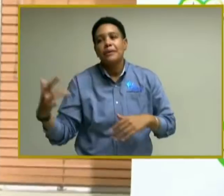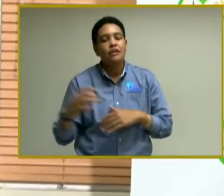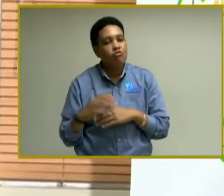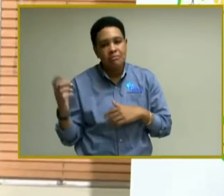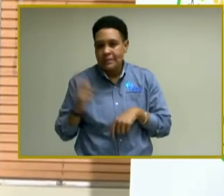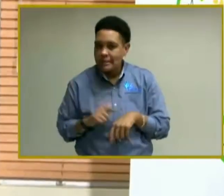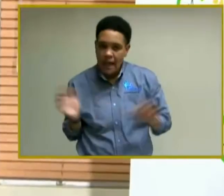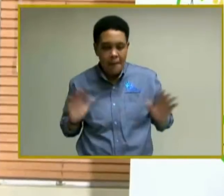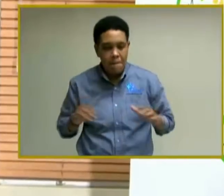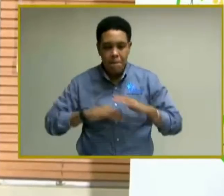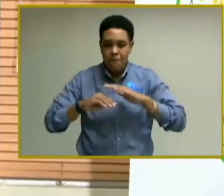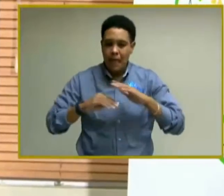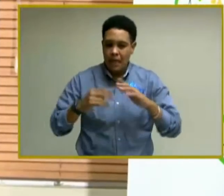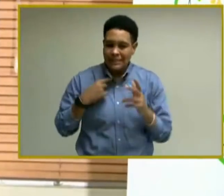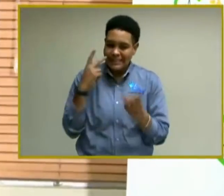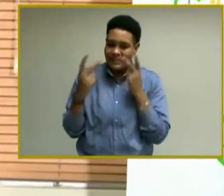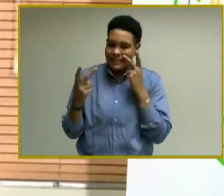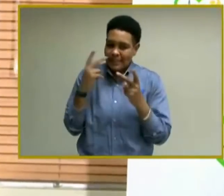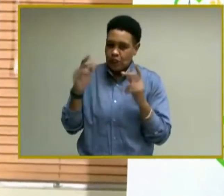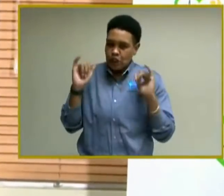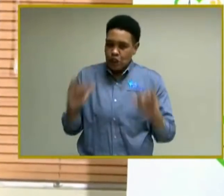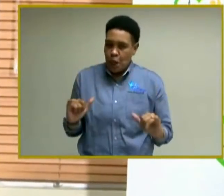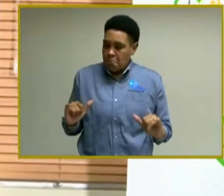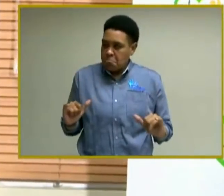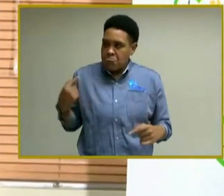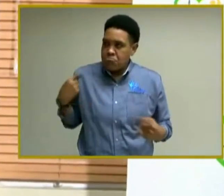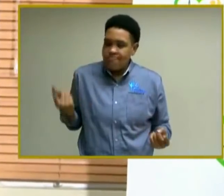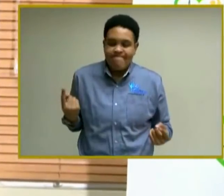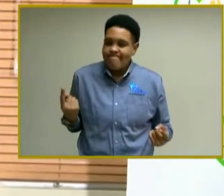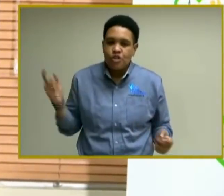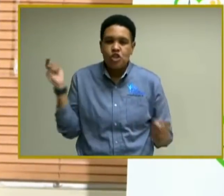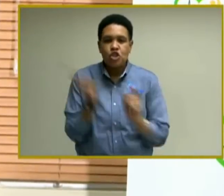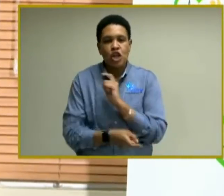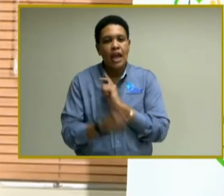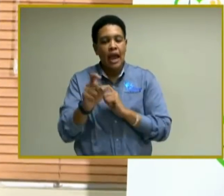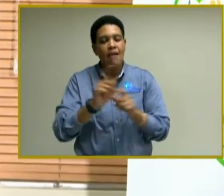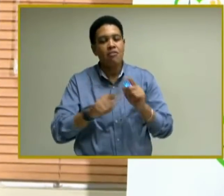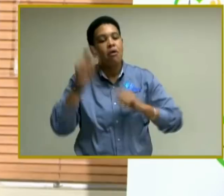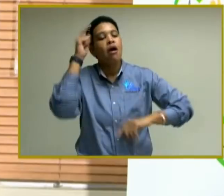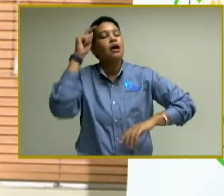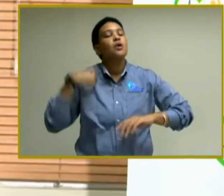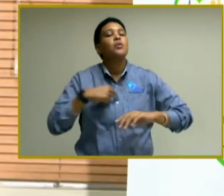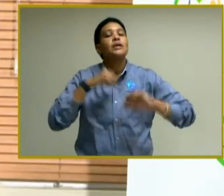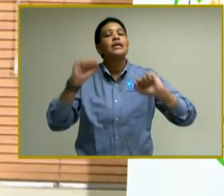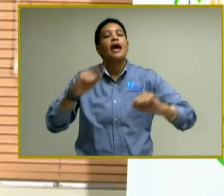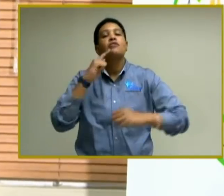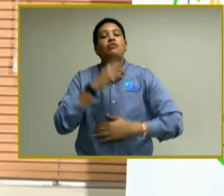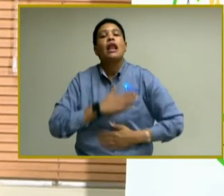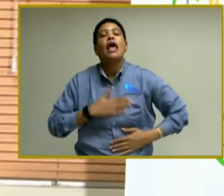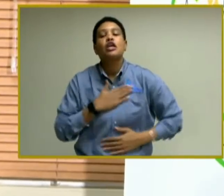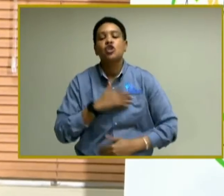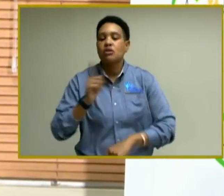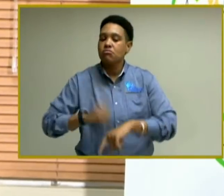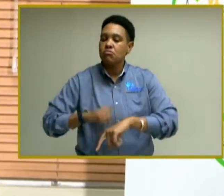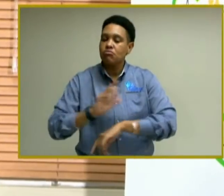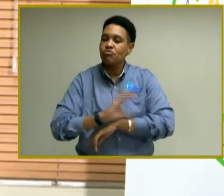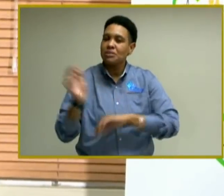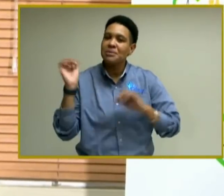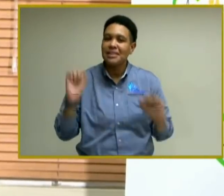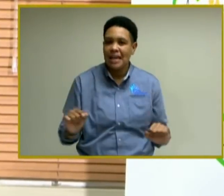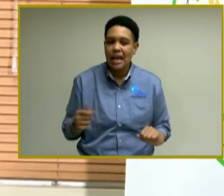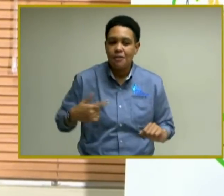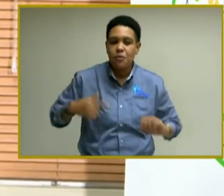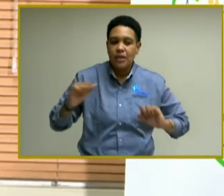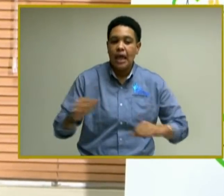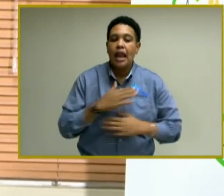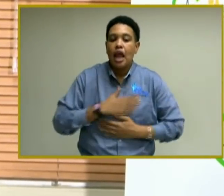Christmas based on what we are accustomed to. However, we can enjoy the season. We can